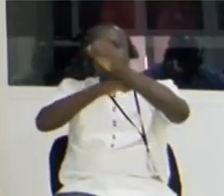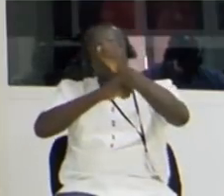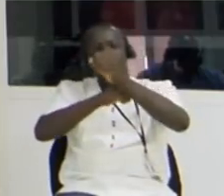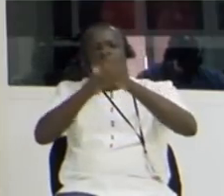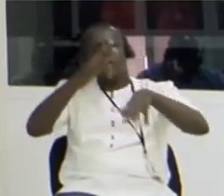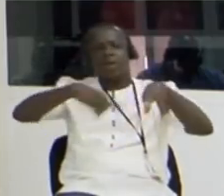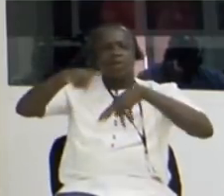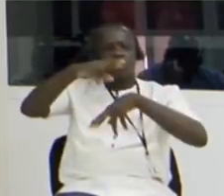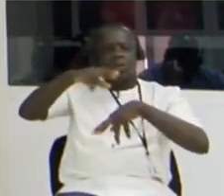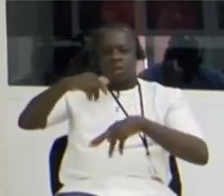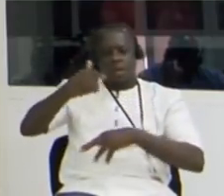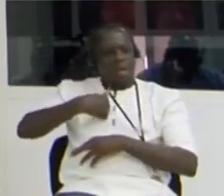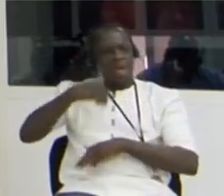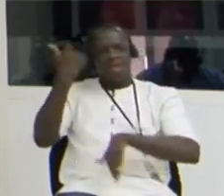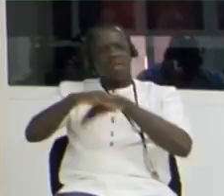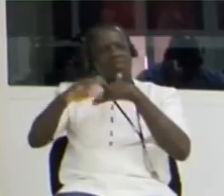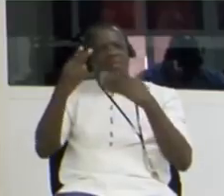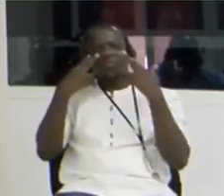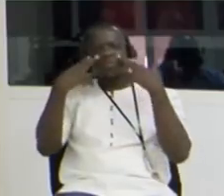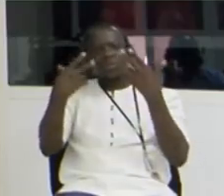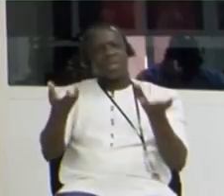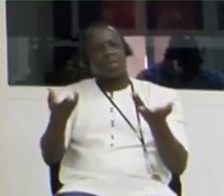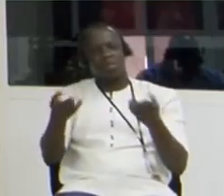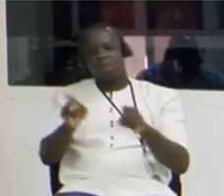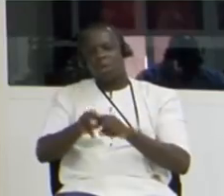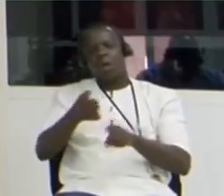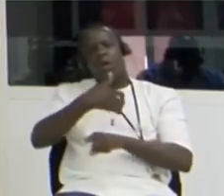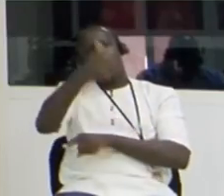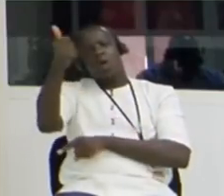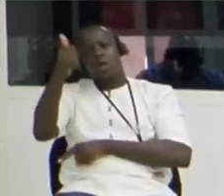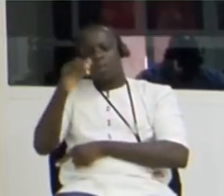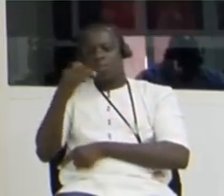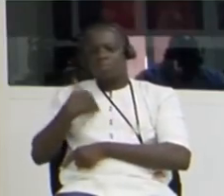I don't see them. And some who